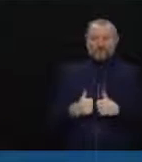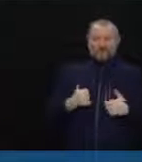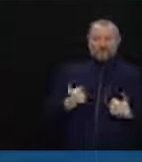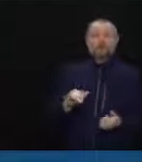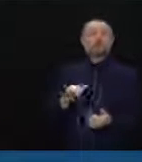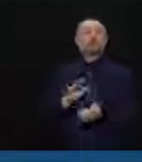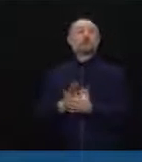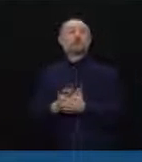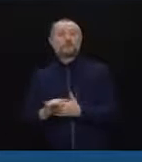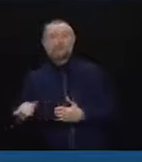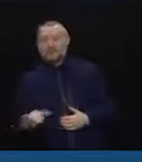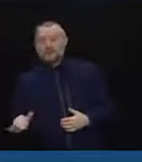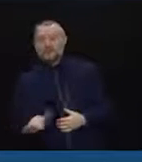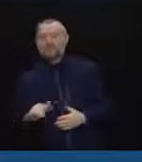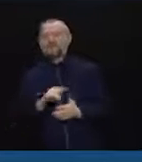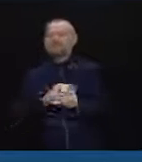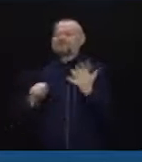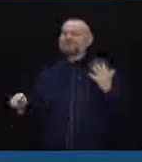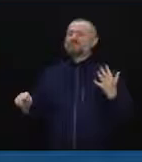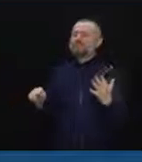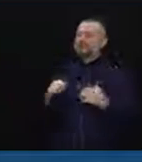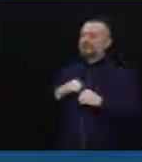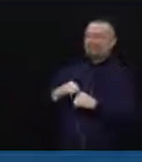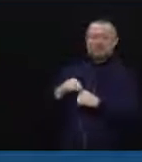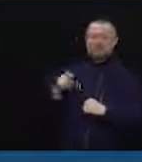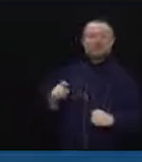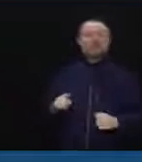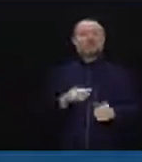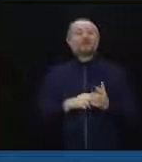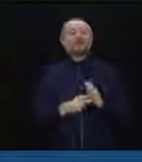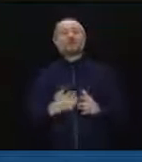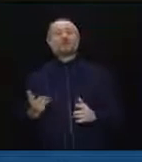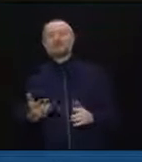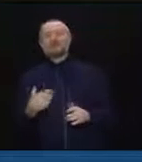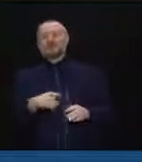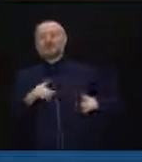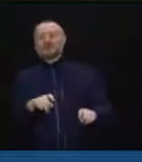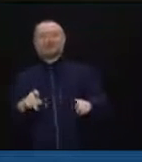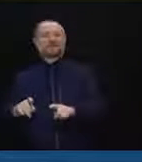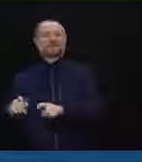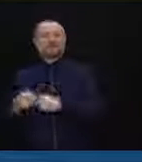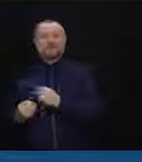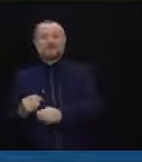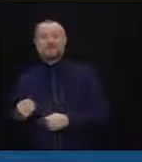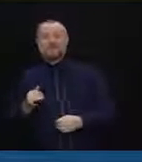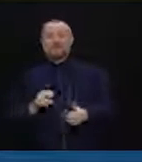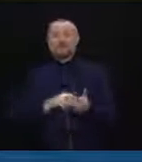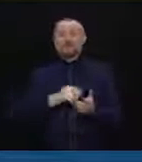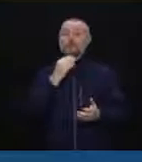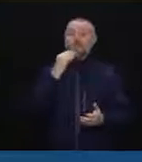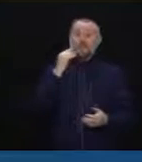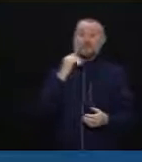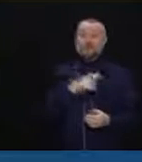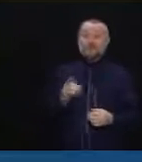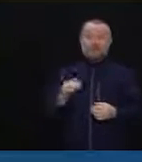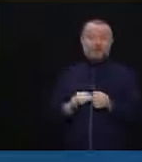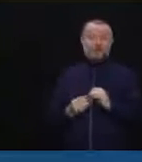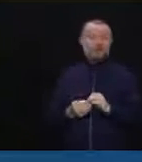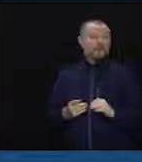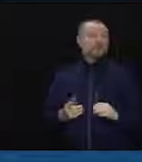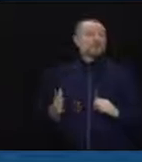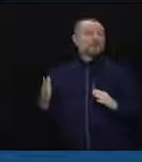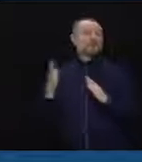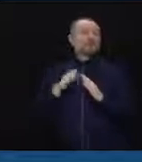them. And this means testing. Look at our nursing home cases, how they spiked. December 10th, we only